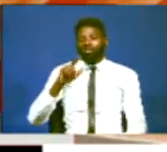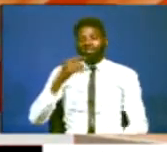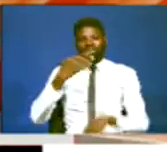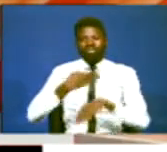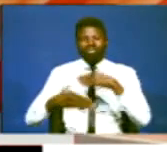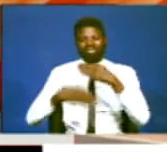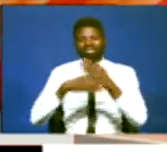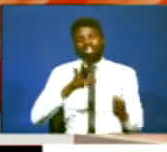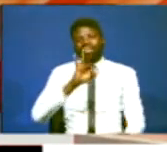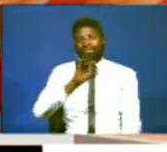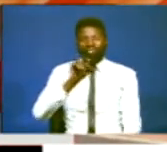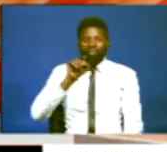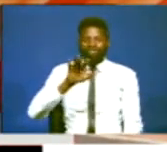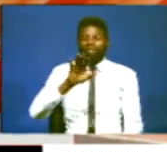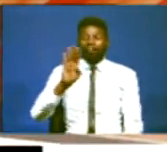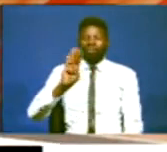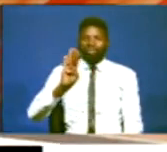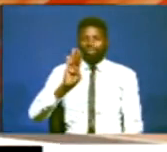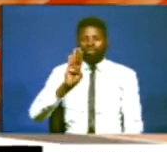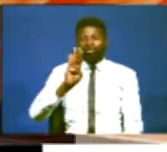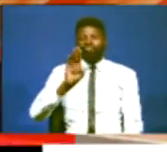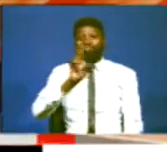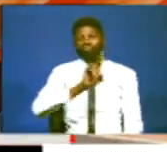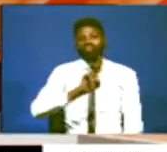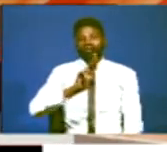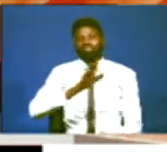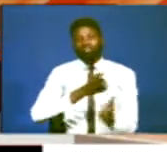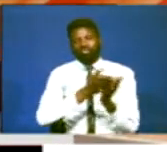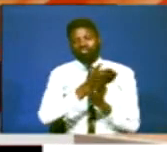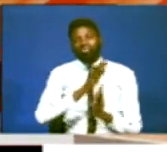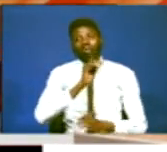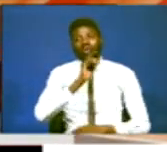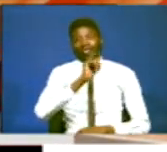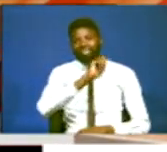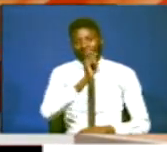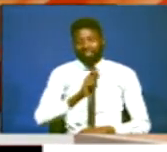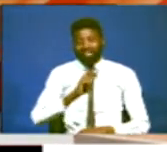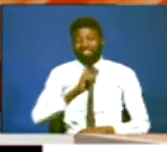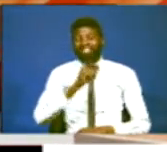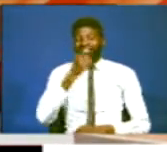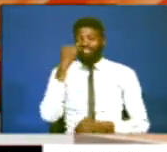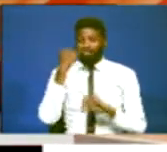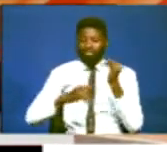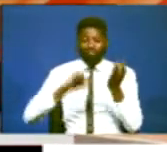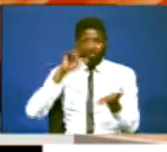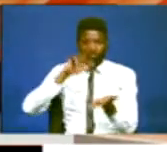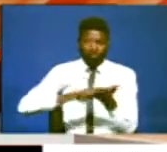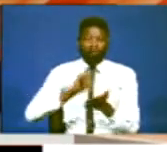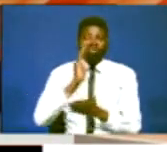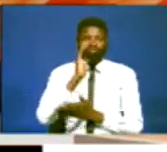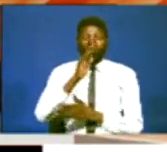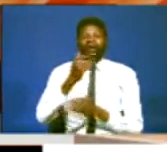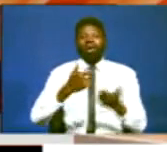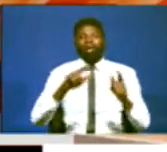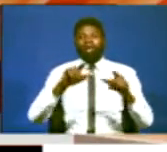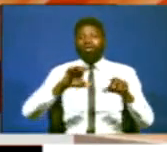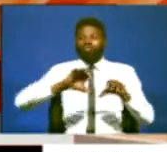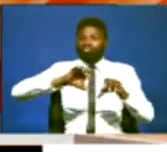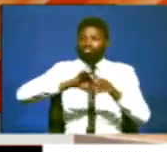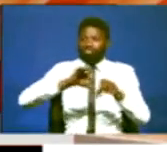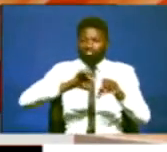oil pipeline through to Tanzania. This final approval will provide a way forward to the construction of the pipeline that will be used